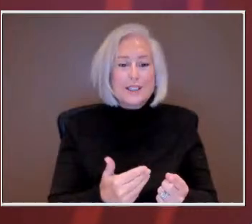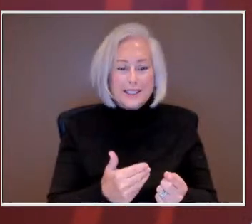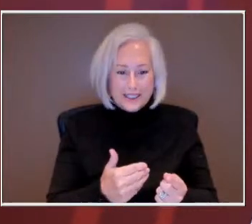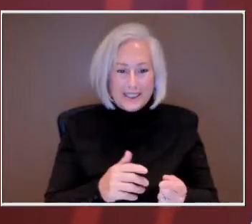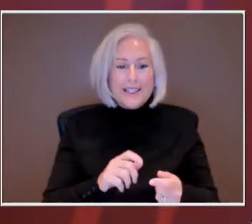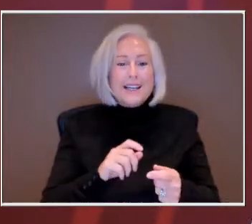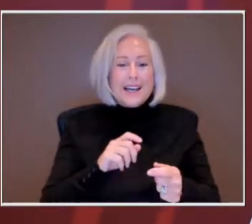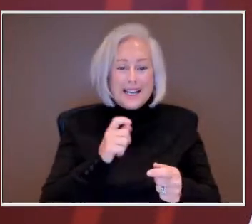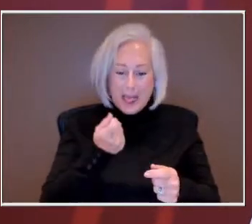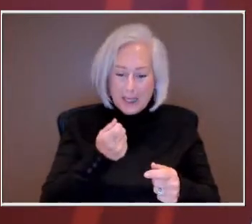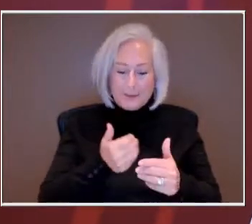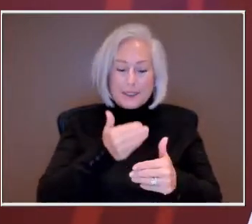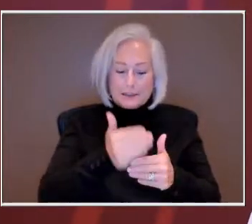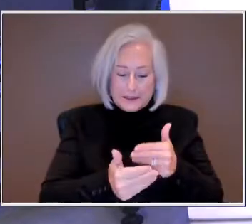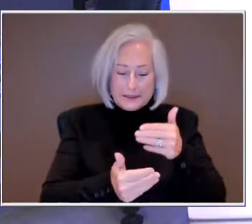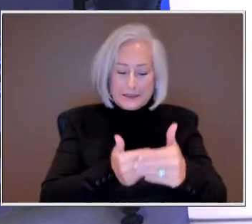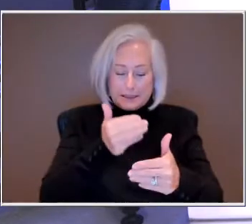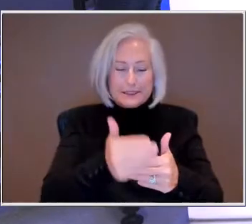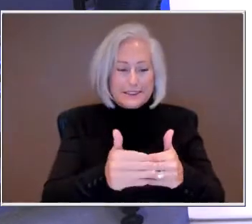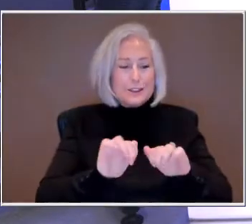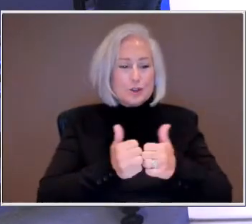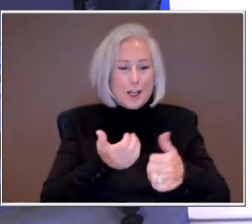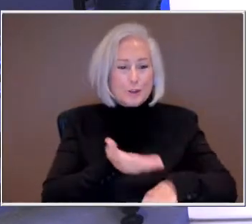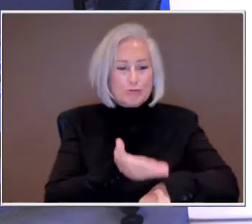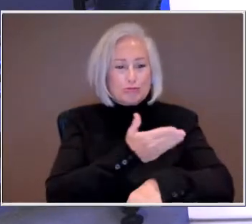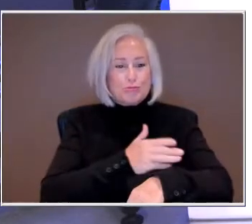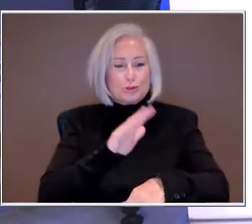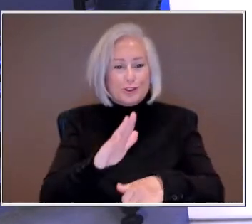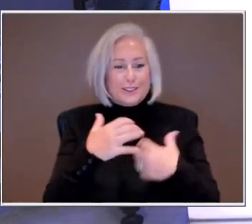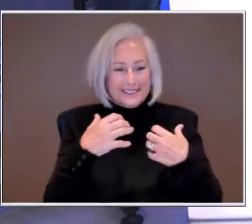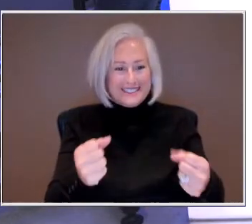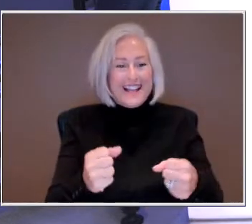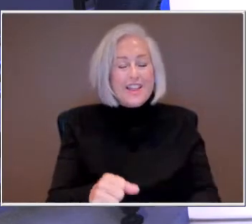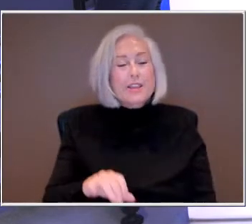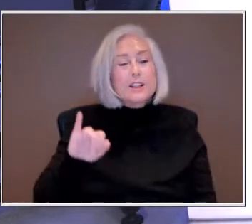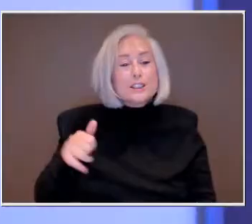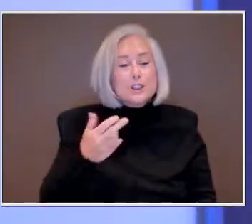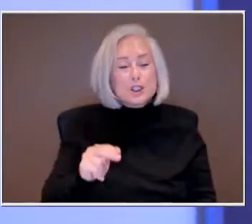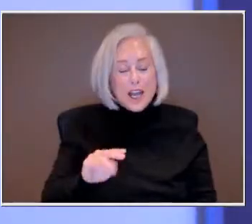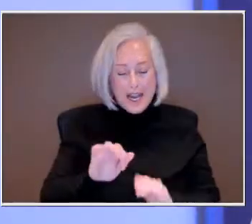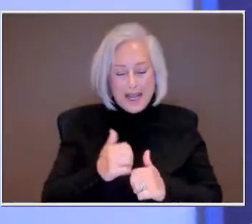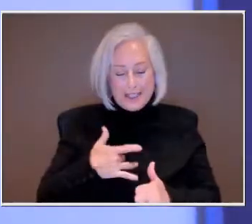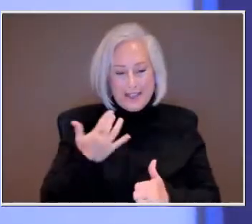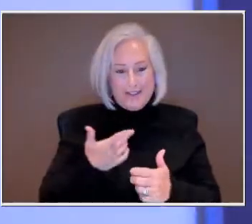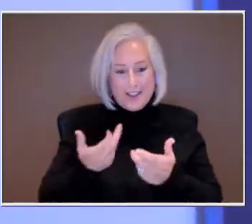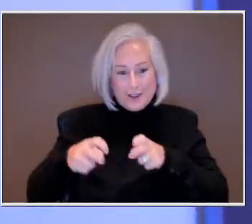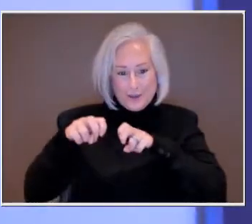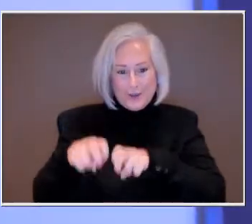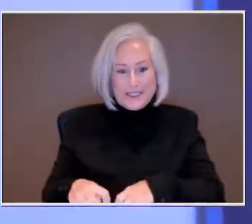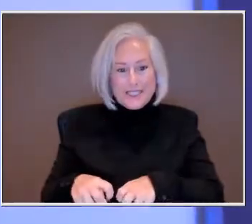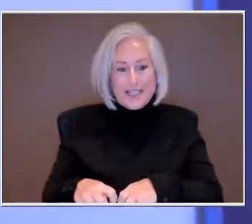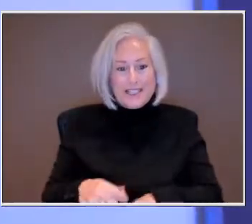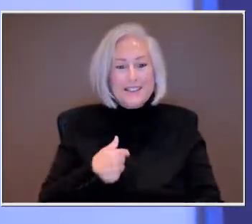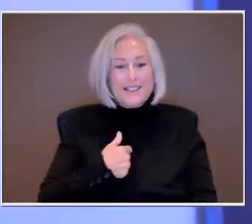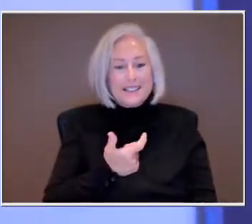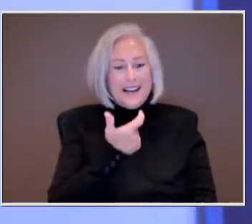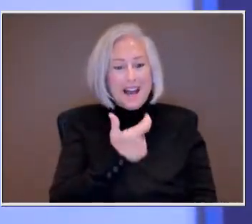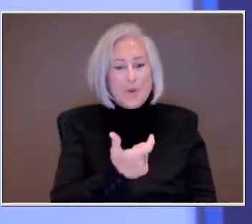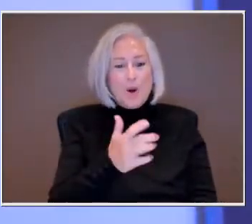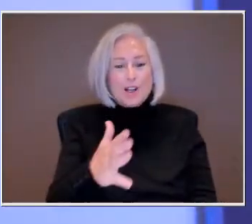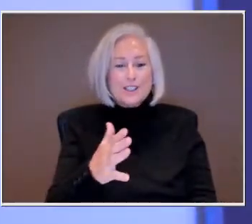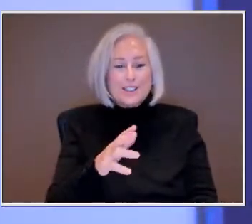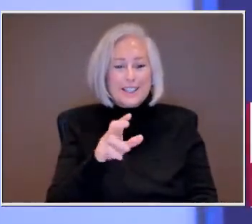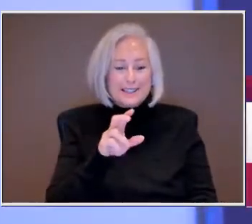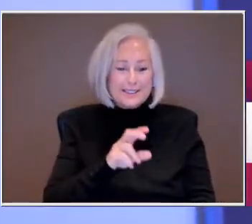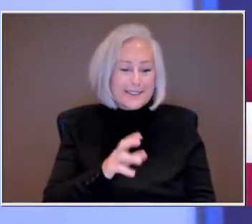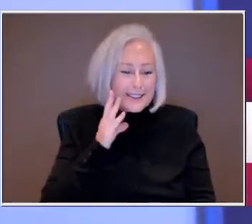now. Jan, what's it like to sit next to this guy now? I've got to watch his journey and watch him recover, and he's done